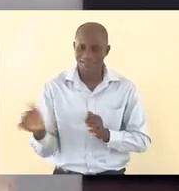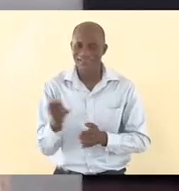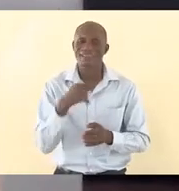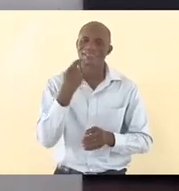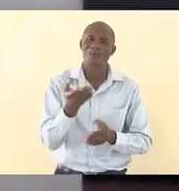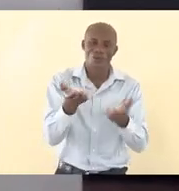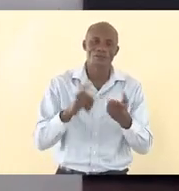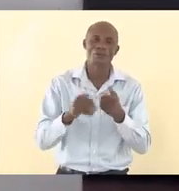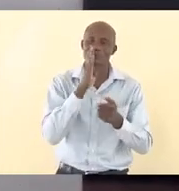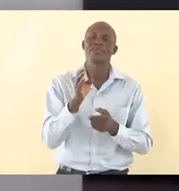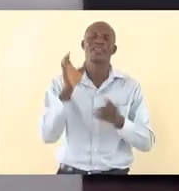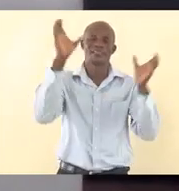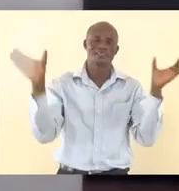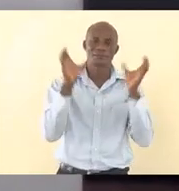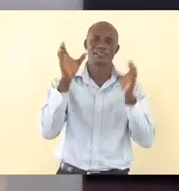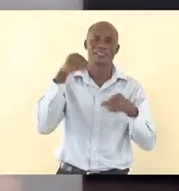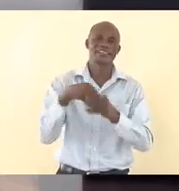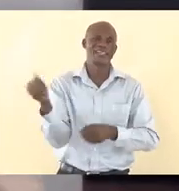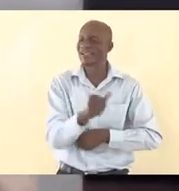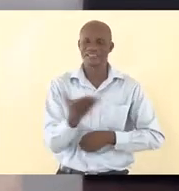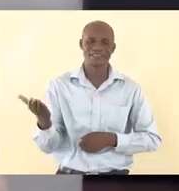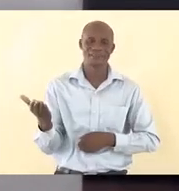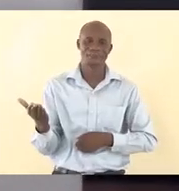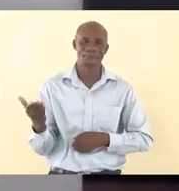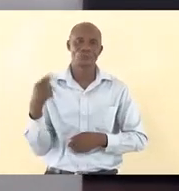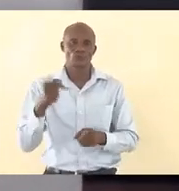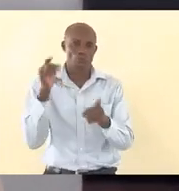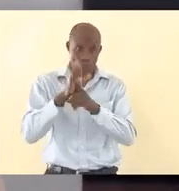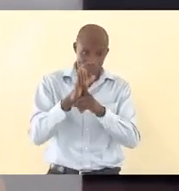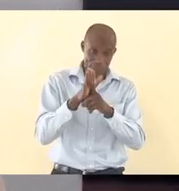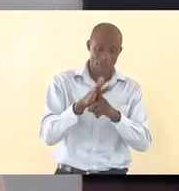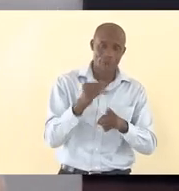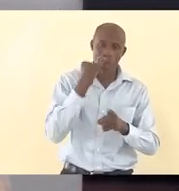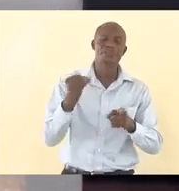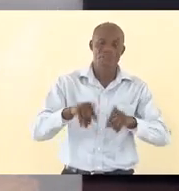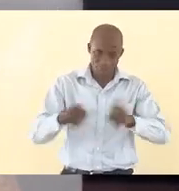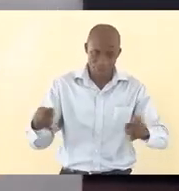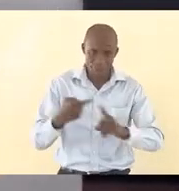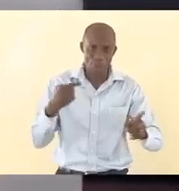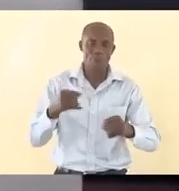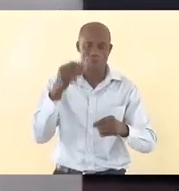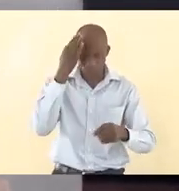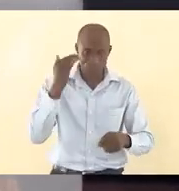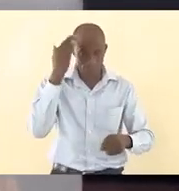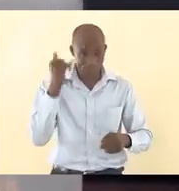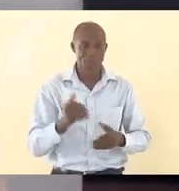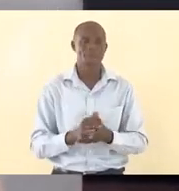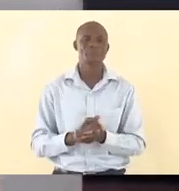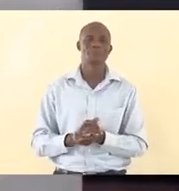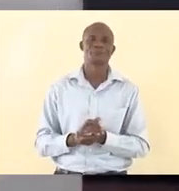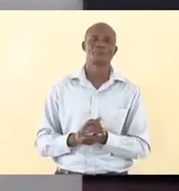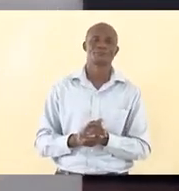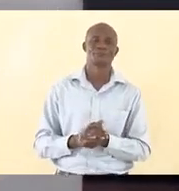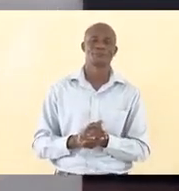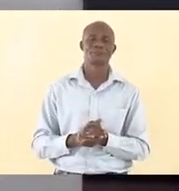They say, celebrity in anything. I say, look, to be popular is different from to be notorious. A lot of people we are seeing calling